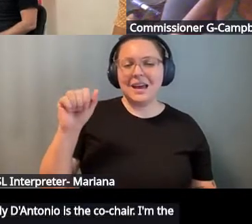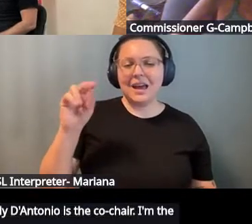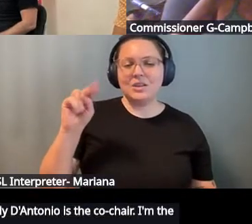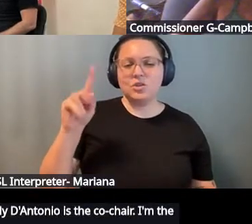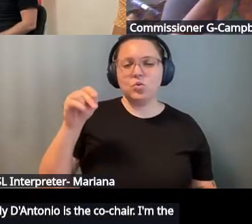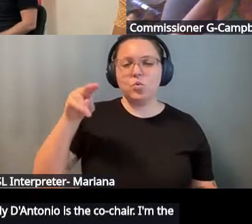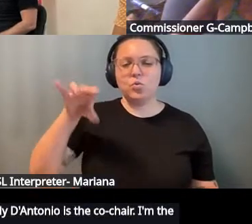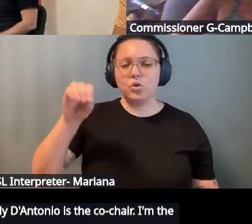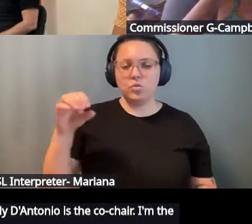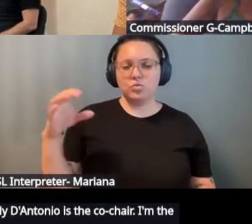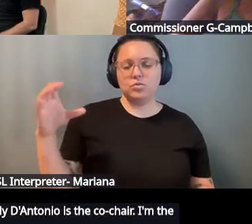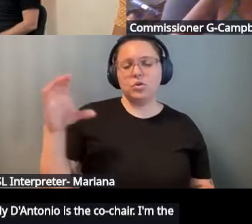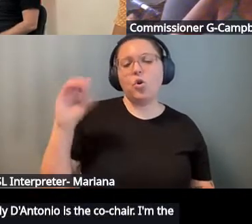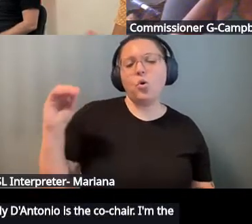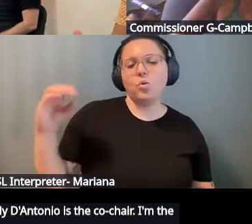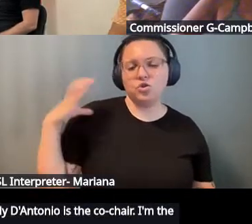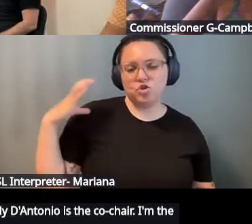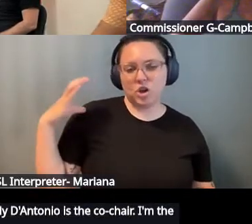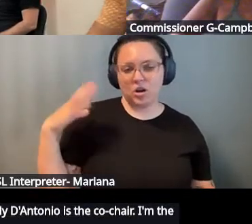committee.